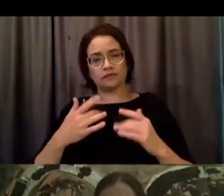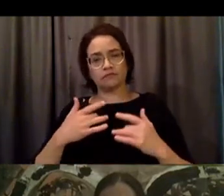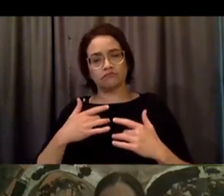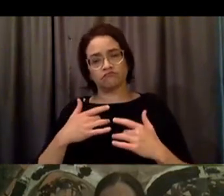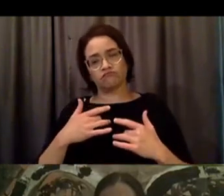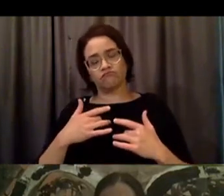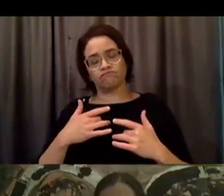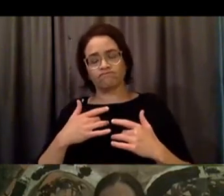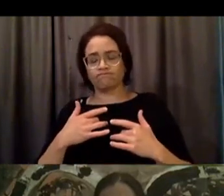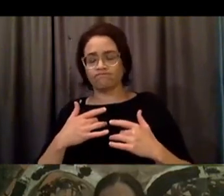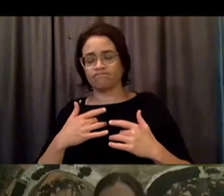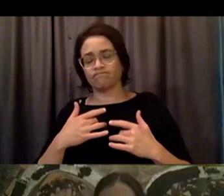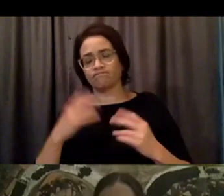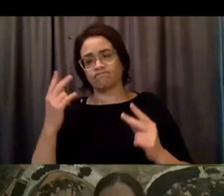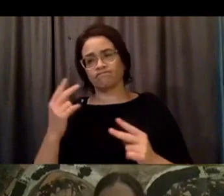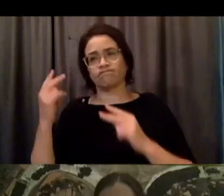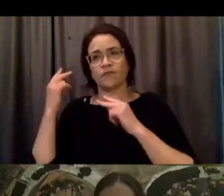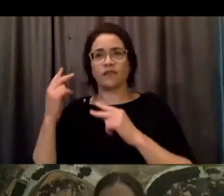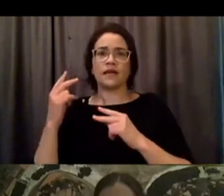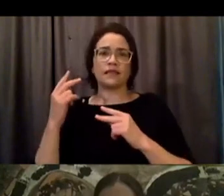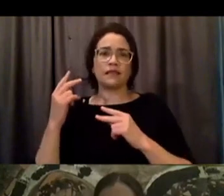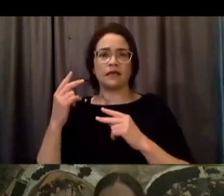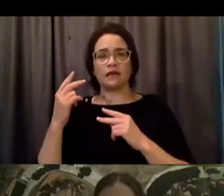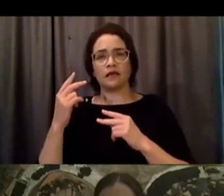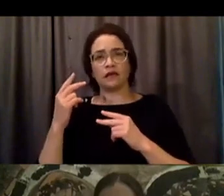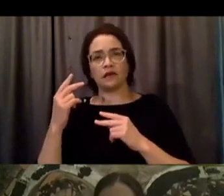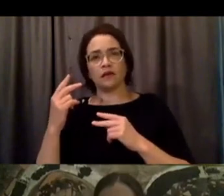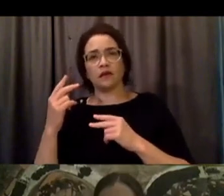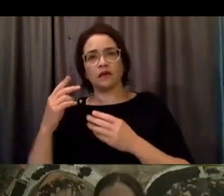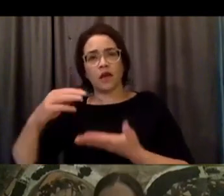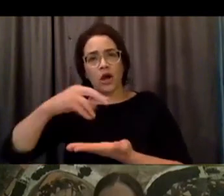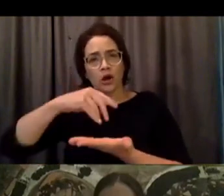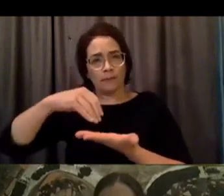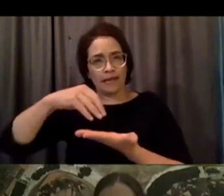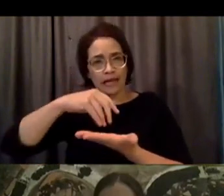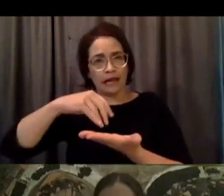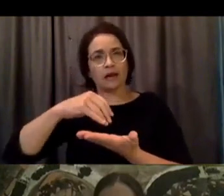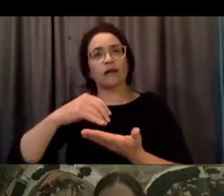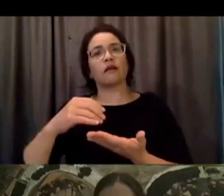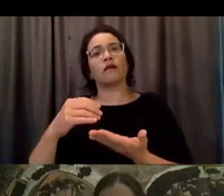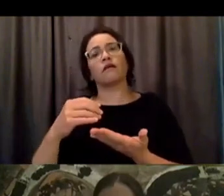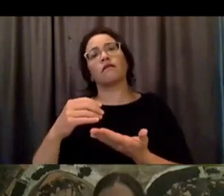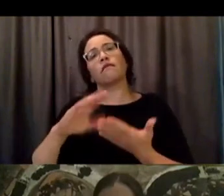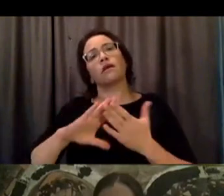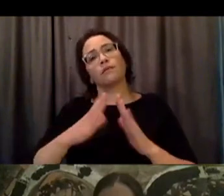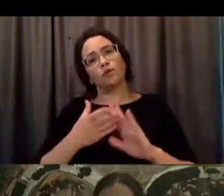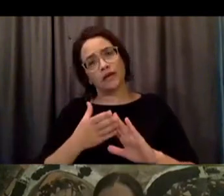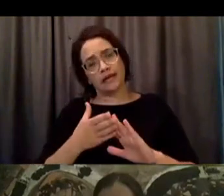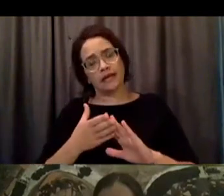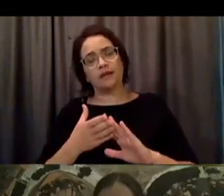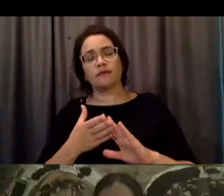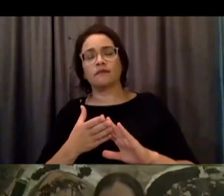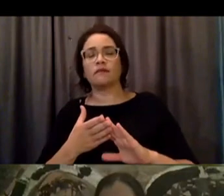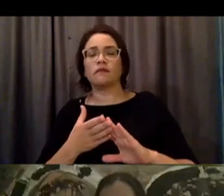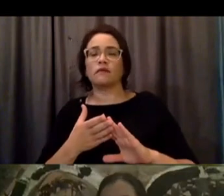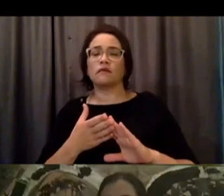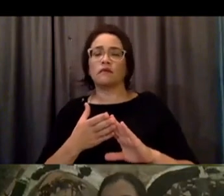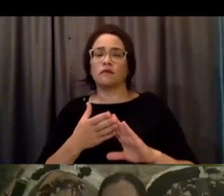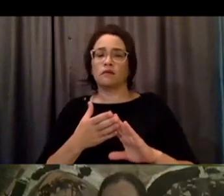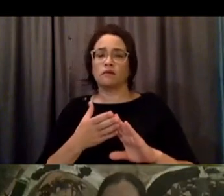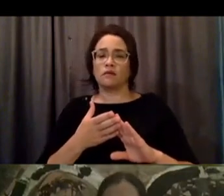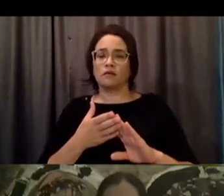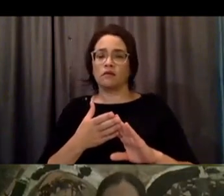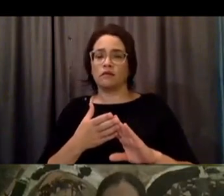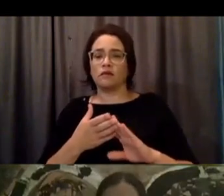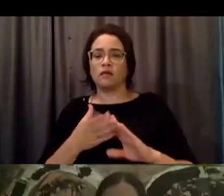of, um, the Armenian community here has, has been able to commemorate the Armenian genocide longer than back in